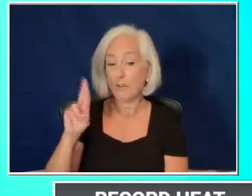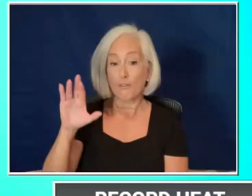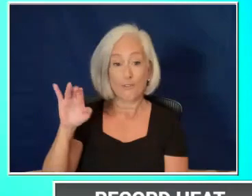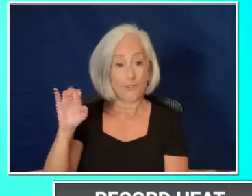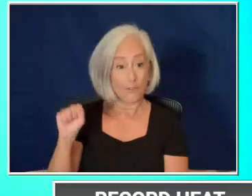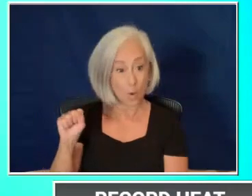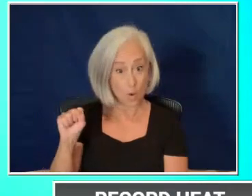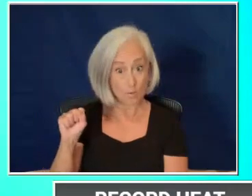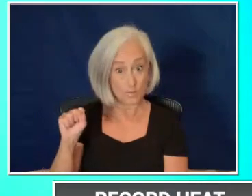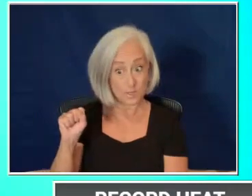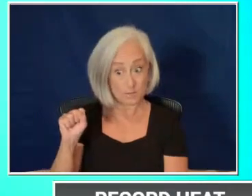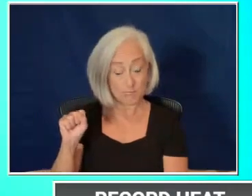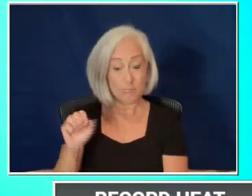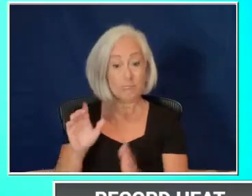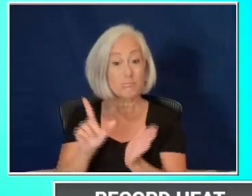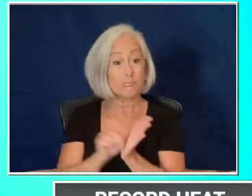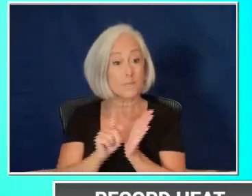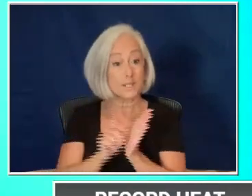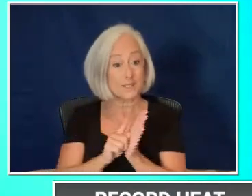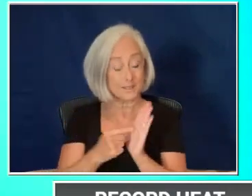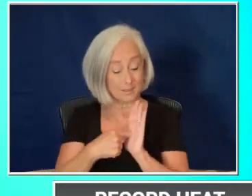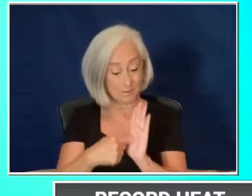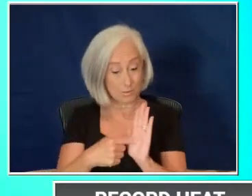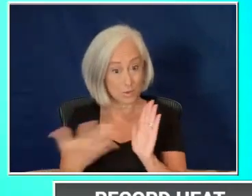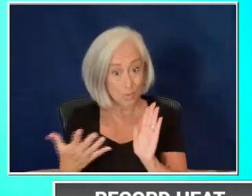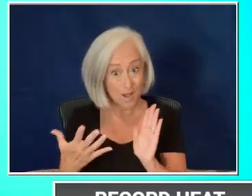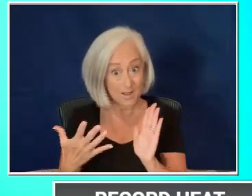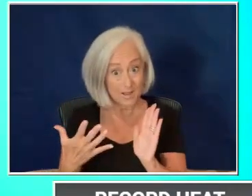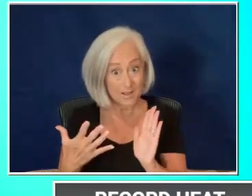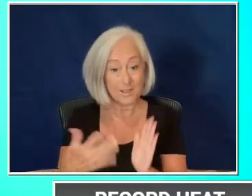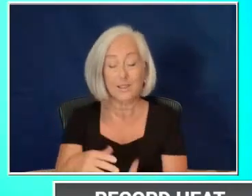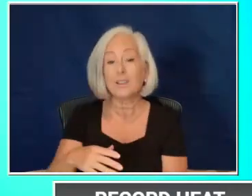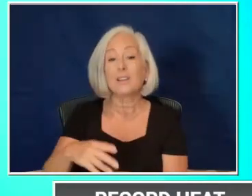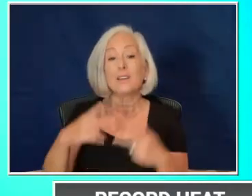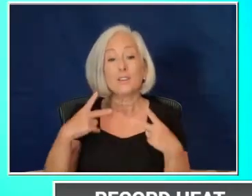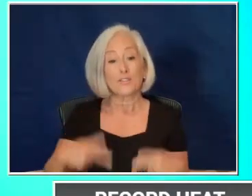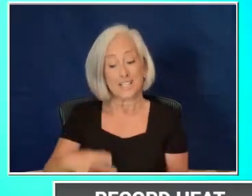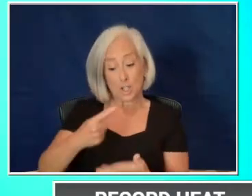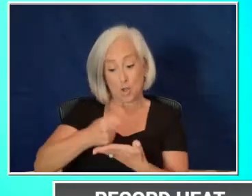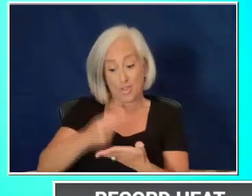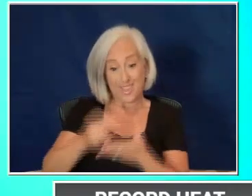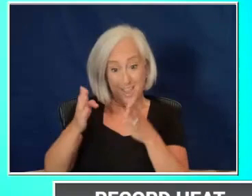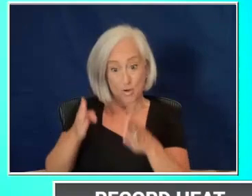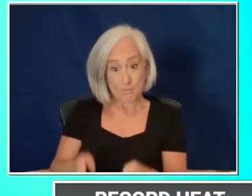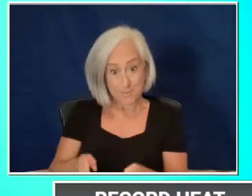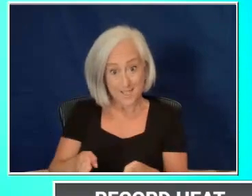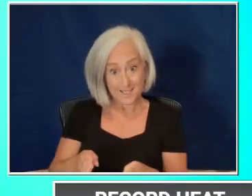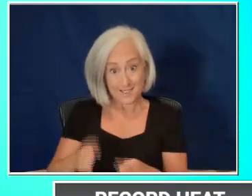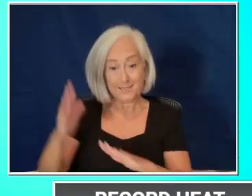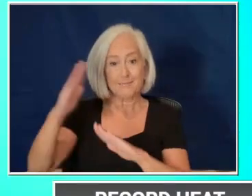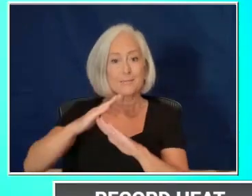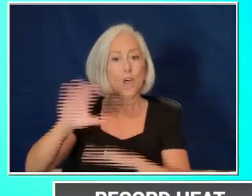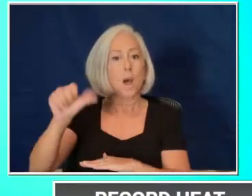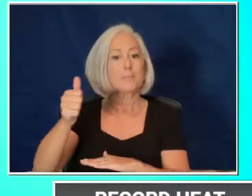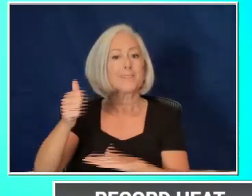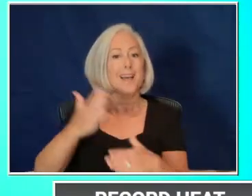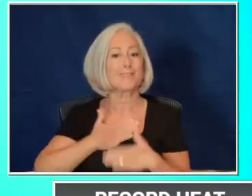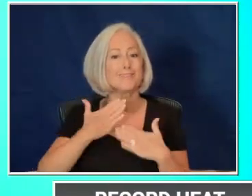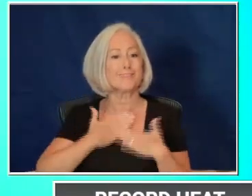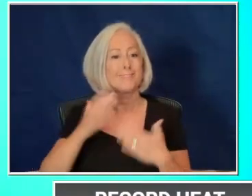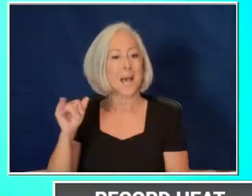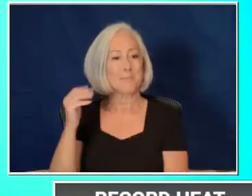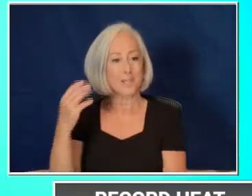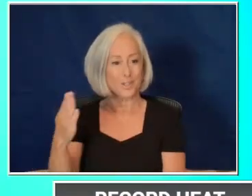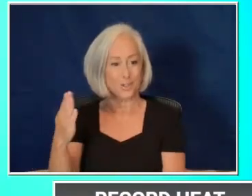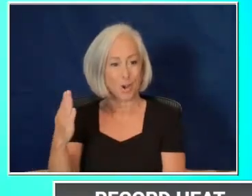10 happiest jobs in the country. Many of today's physical therapy techniques date back thousands of years. The first use